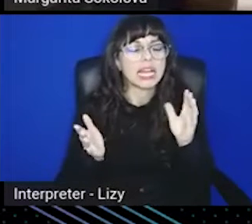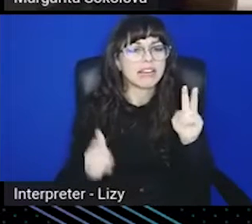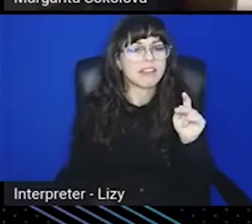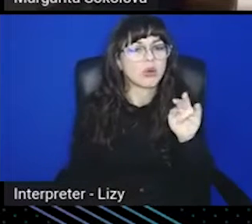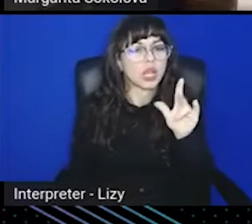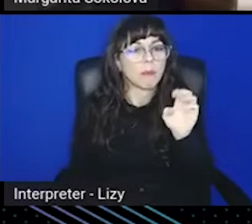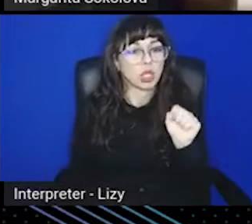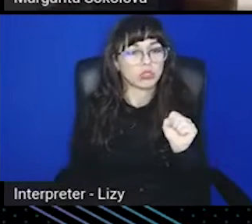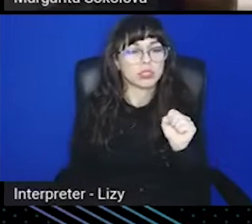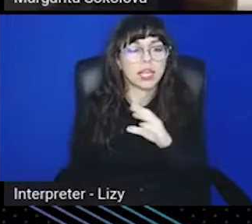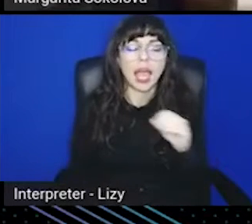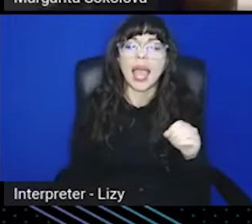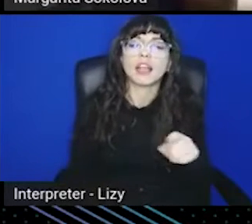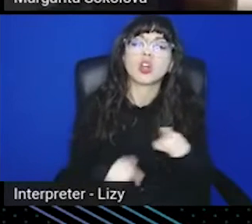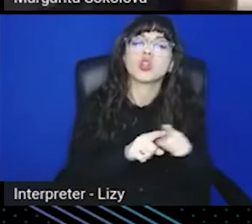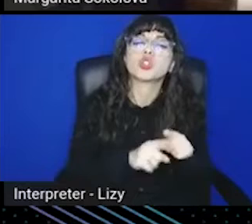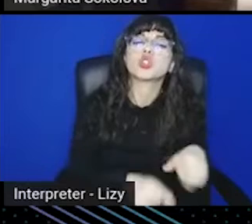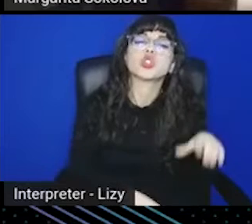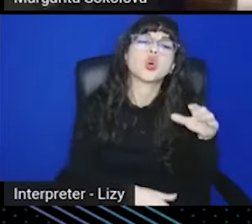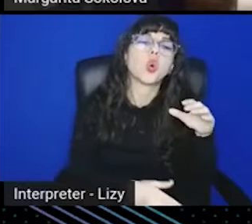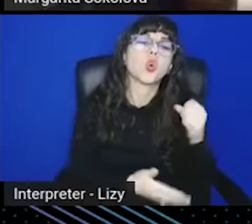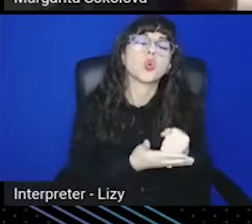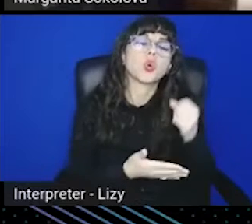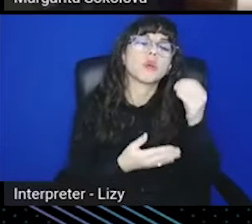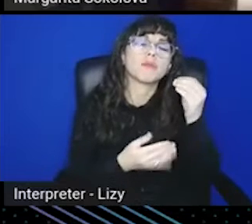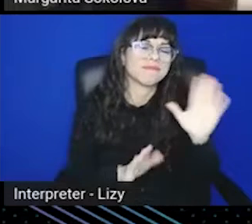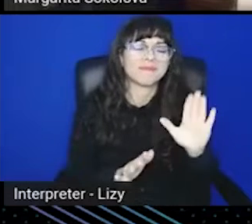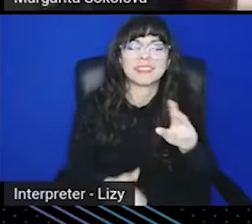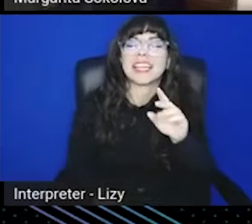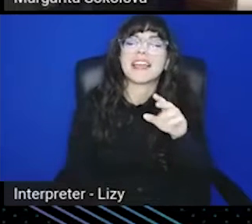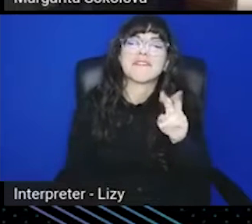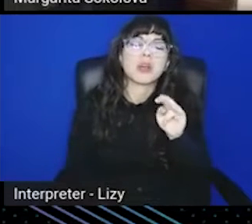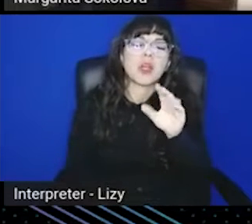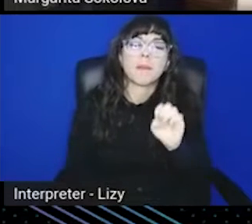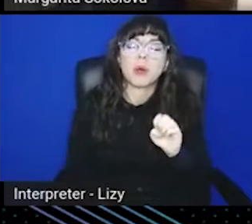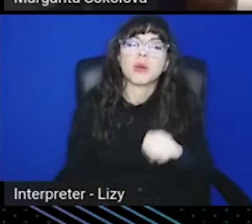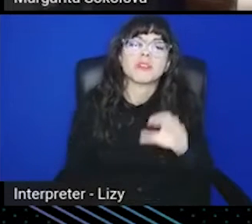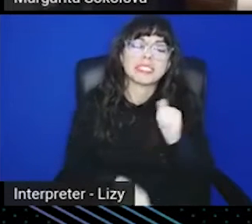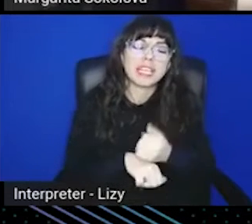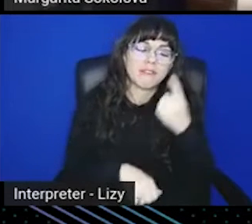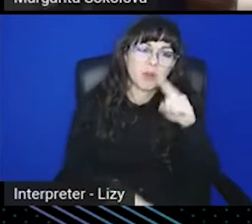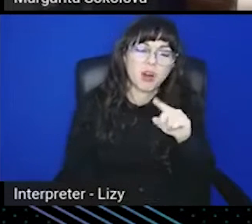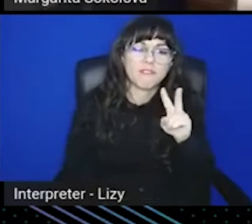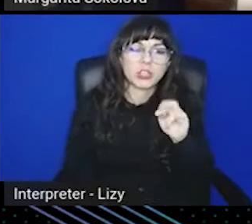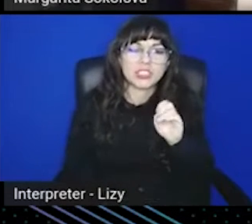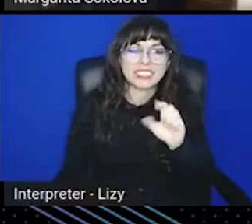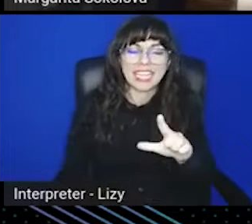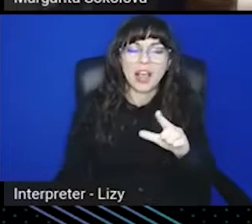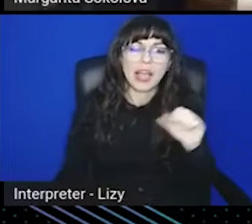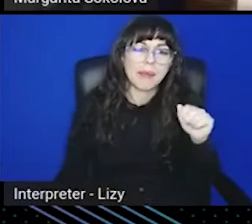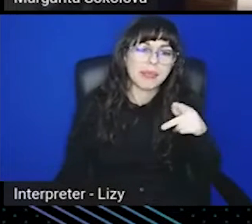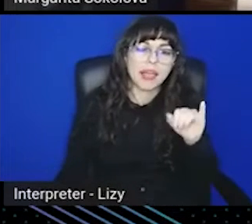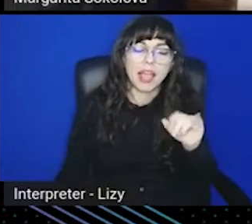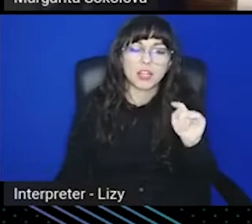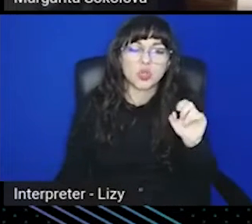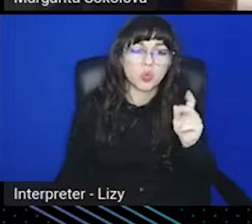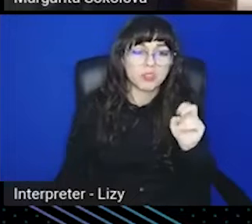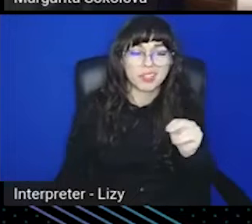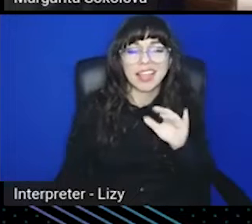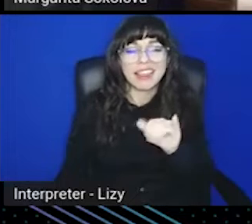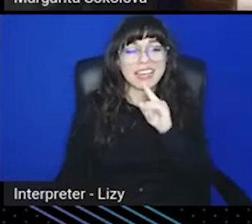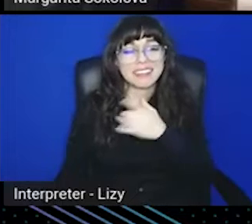And I also have a credential set, or a variable set, for my Vercel API token. And this is also a sensitive environment